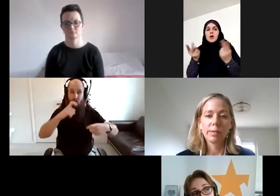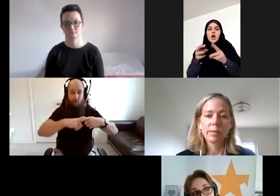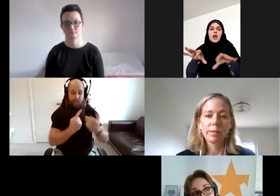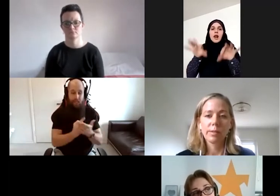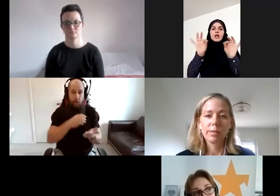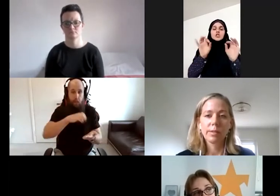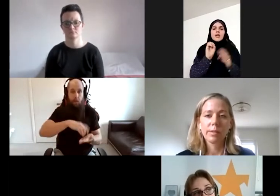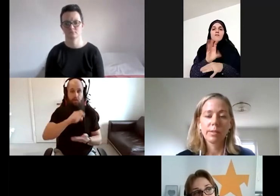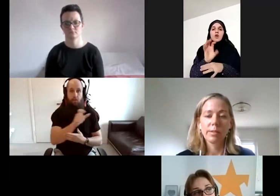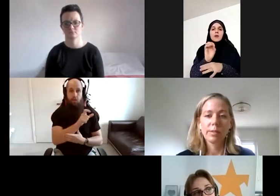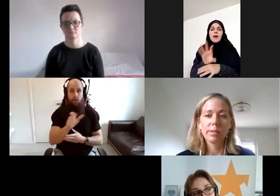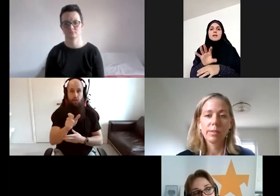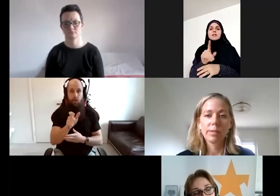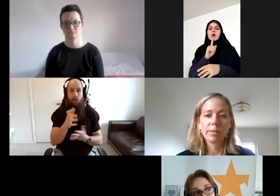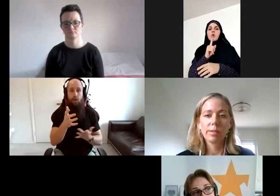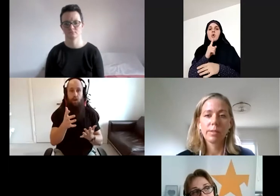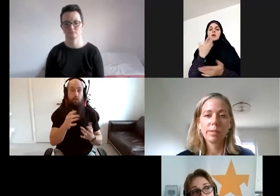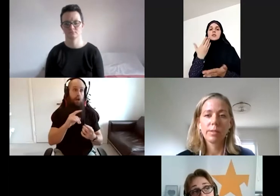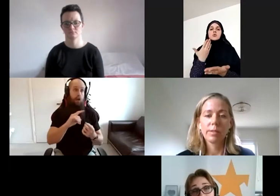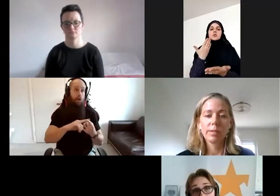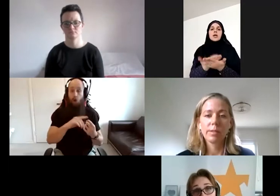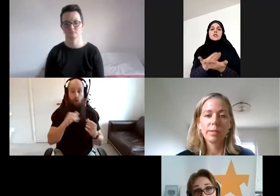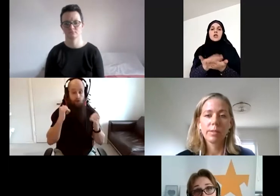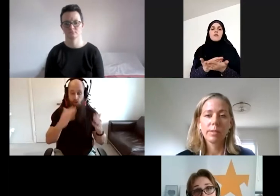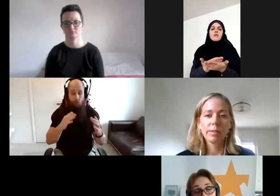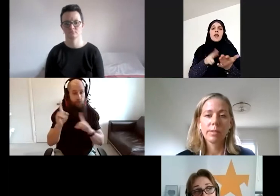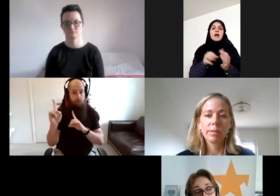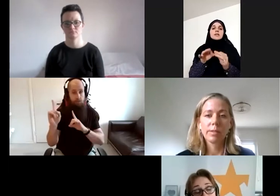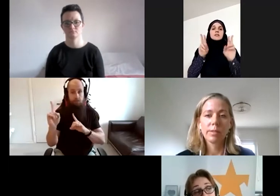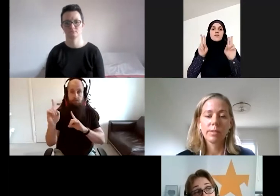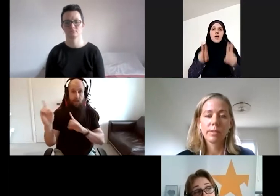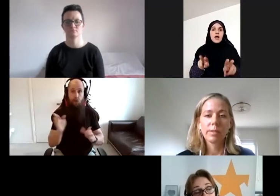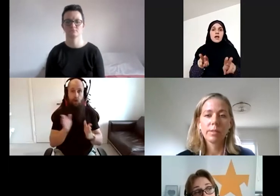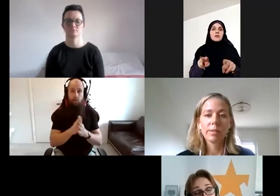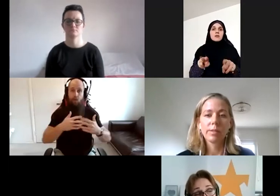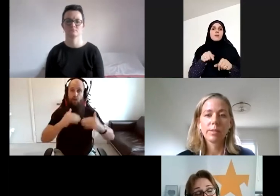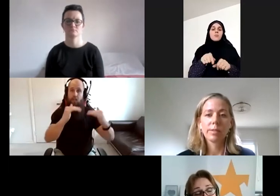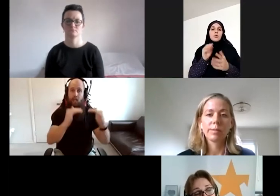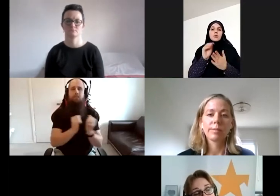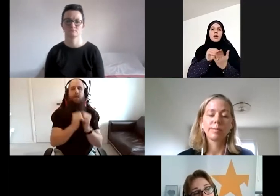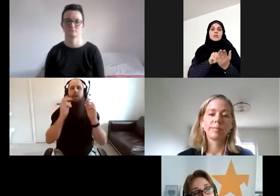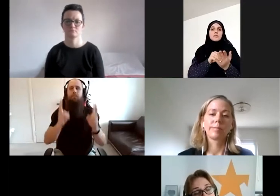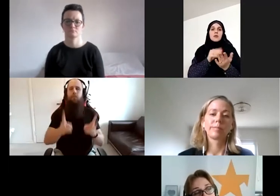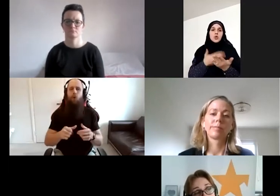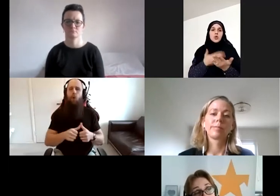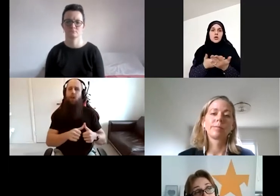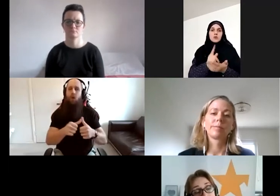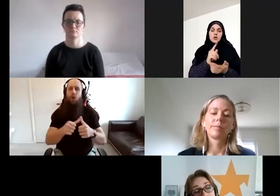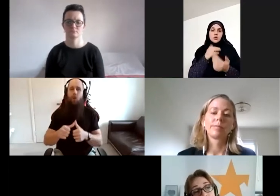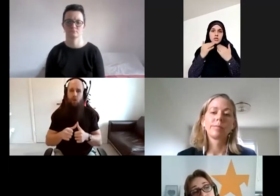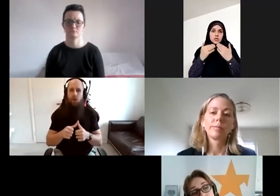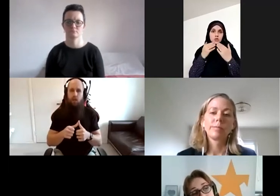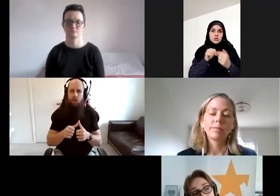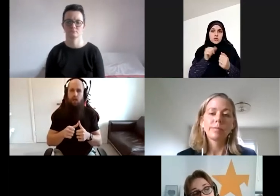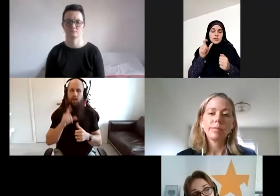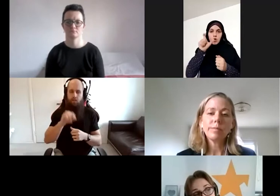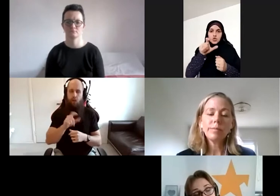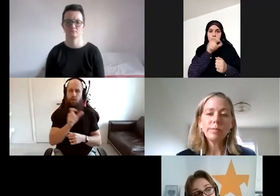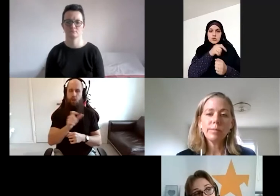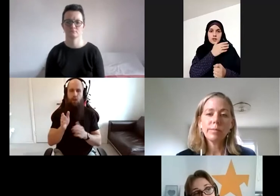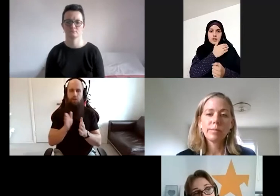of not only persons with disability but organizations of persons with disabilities, but also